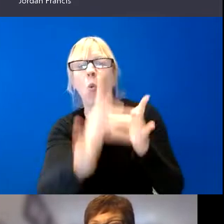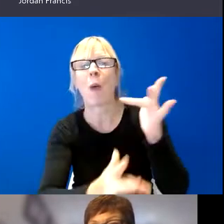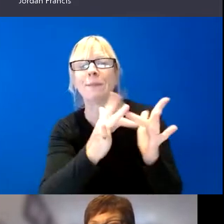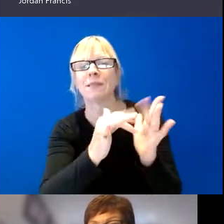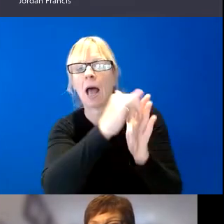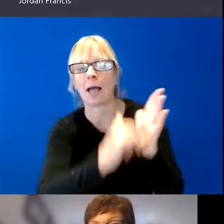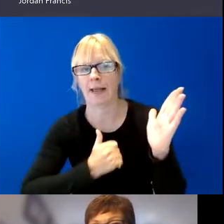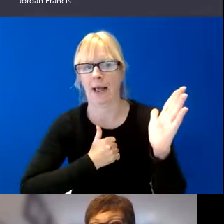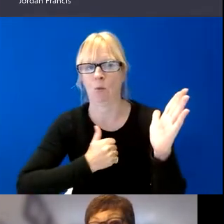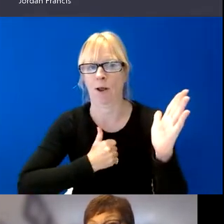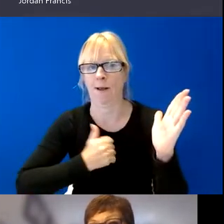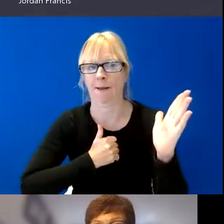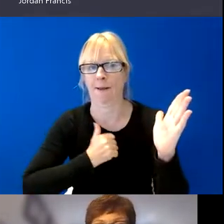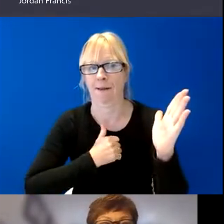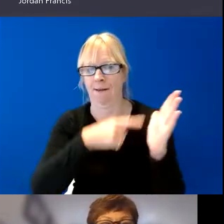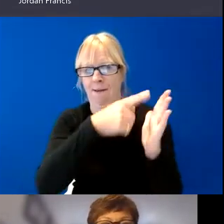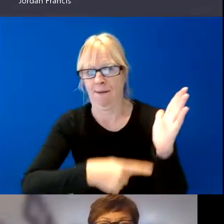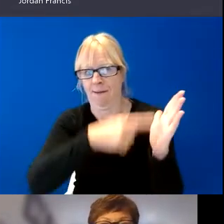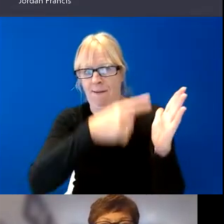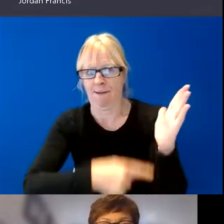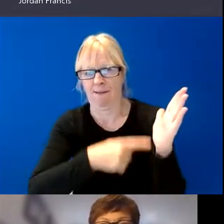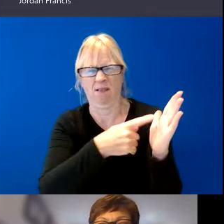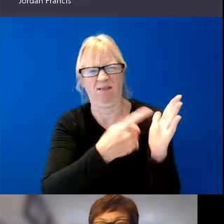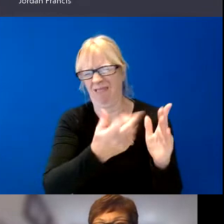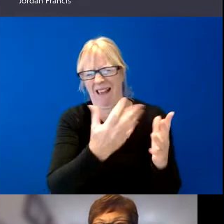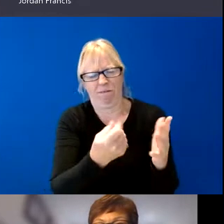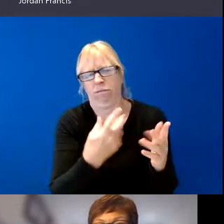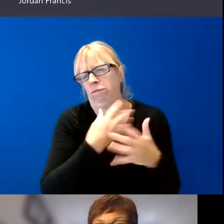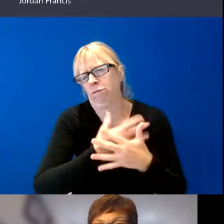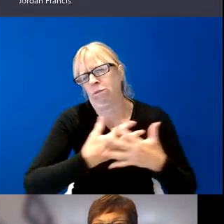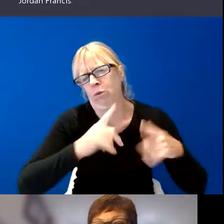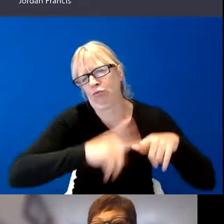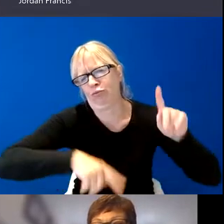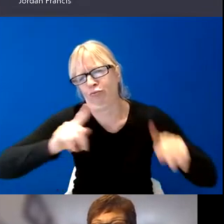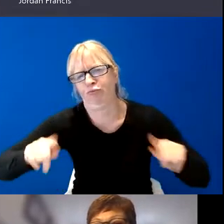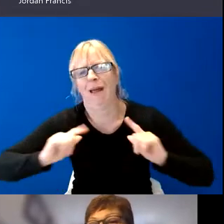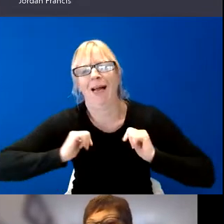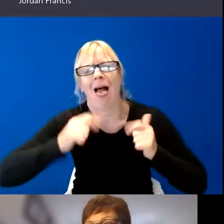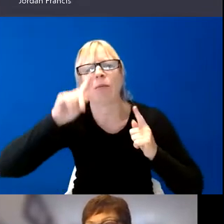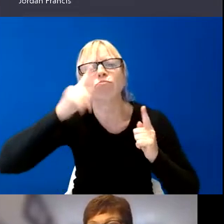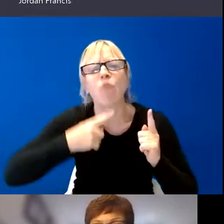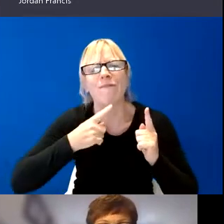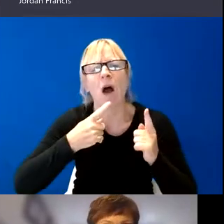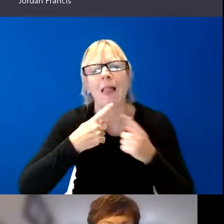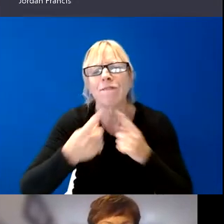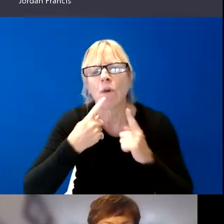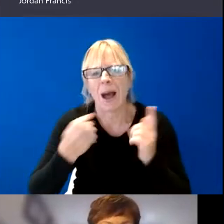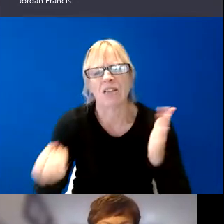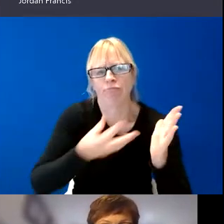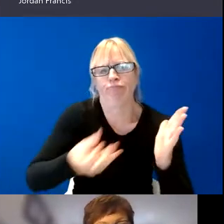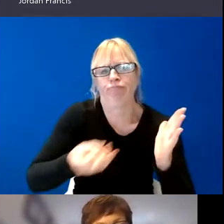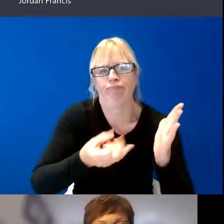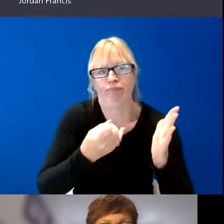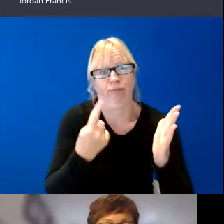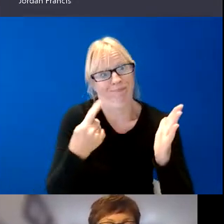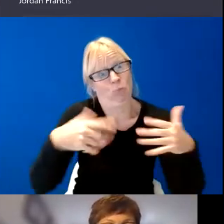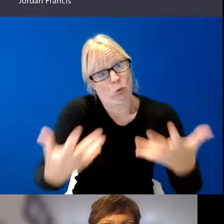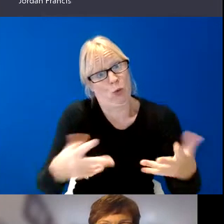tools and products that are available around the community health profile. So you'll be able to listen in if you miss any of it